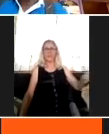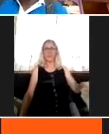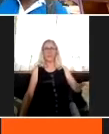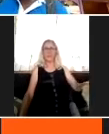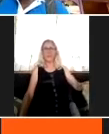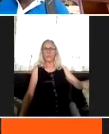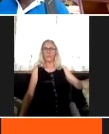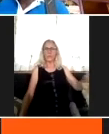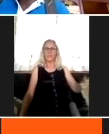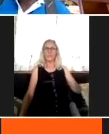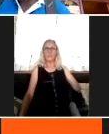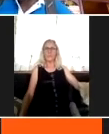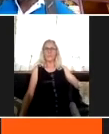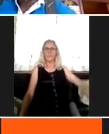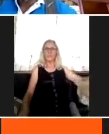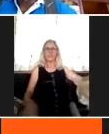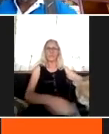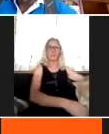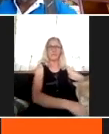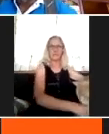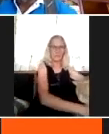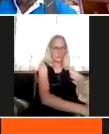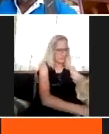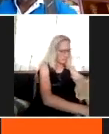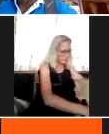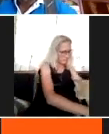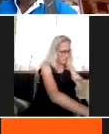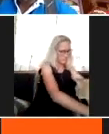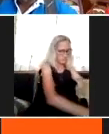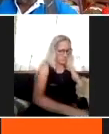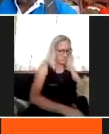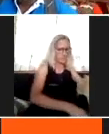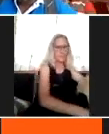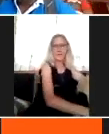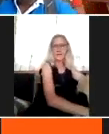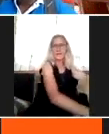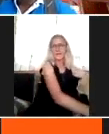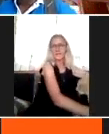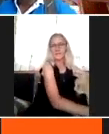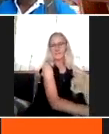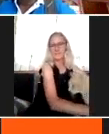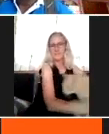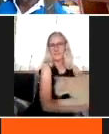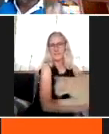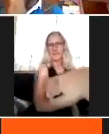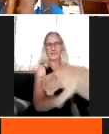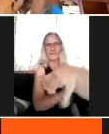every creeping thing that creeps on the earth. That's our purpose statement.